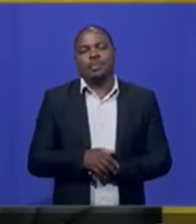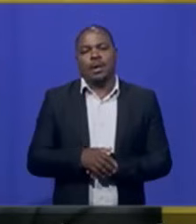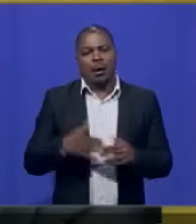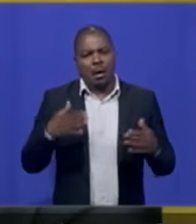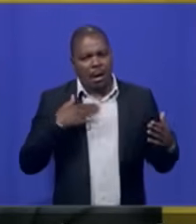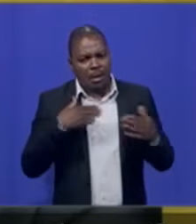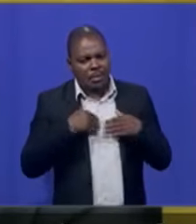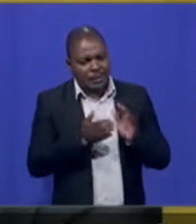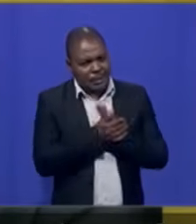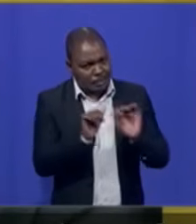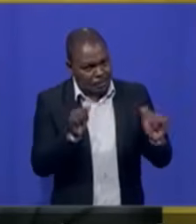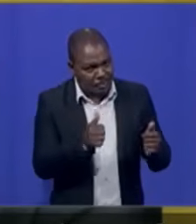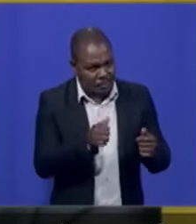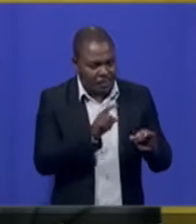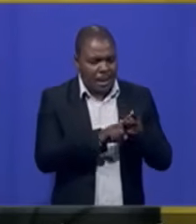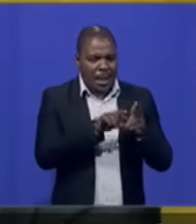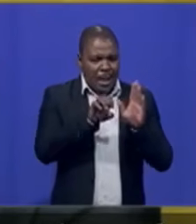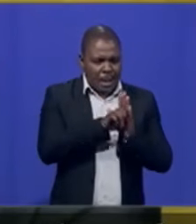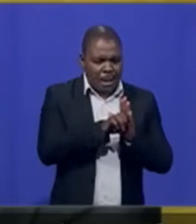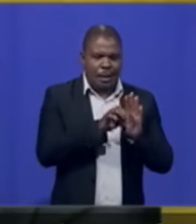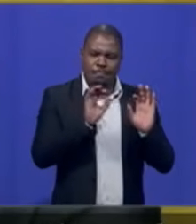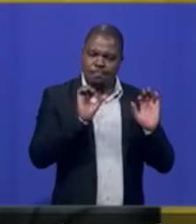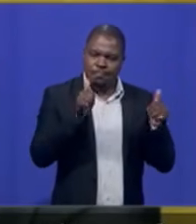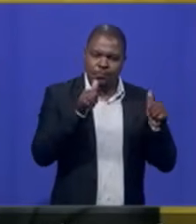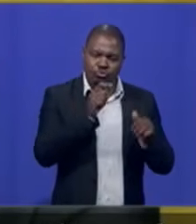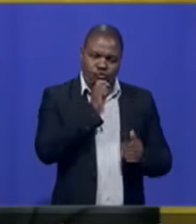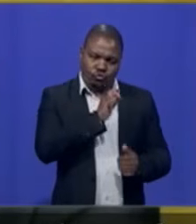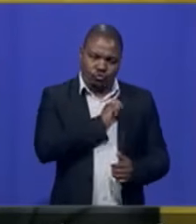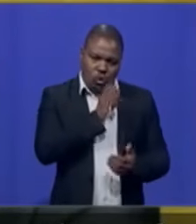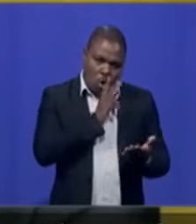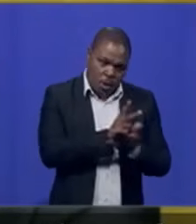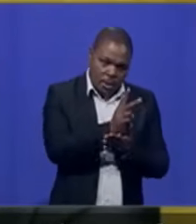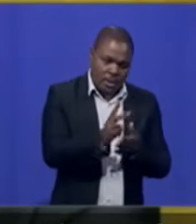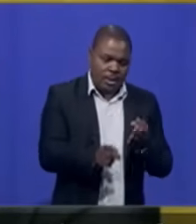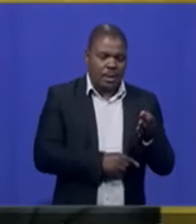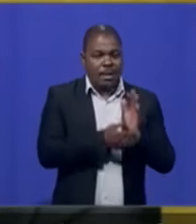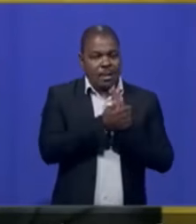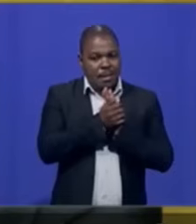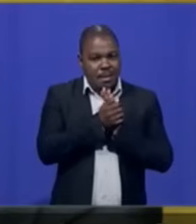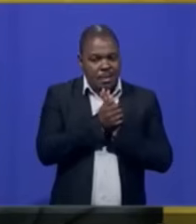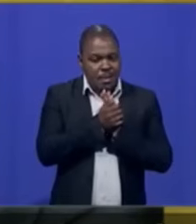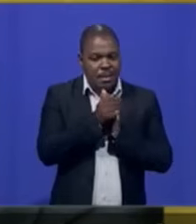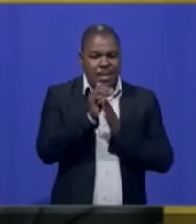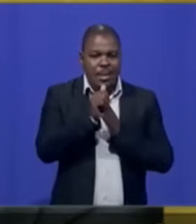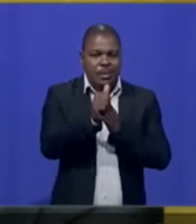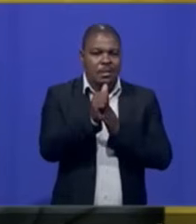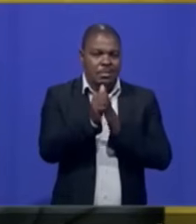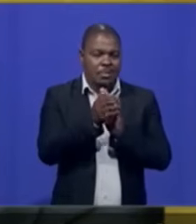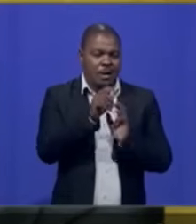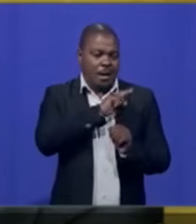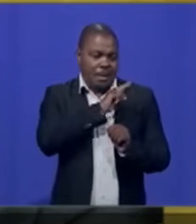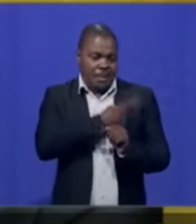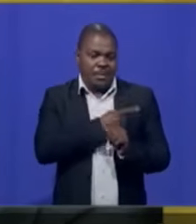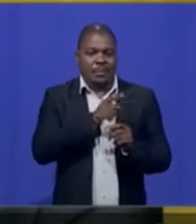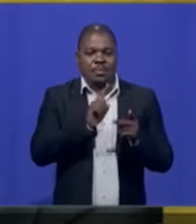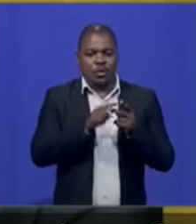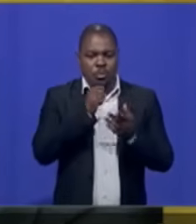administrative competence, ethical integrity, and leadership capacity required to manage